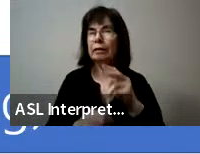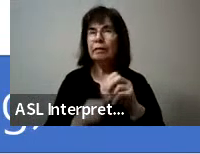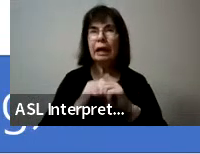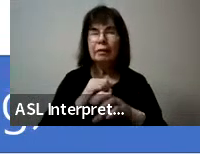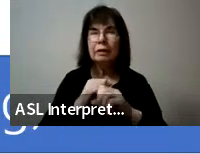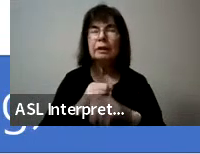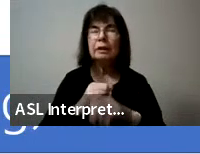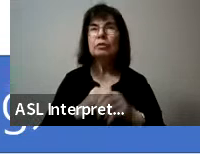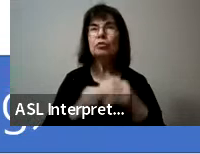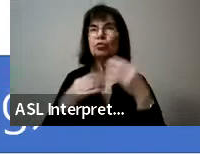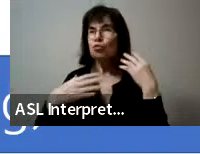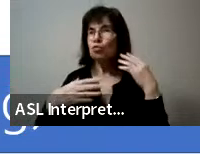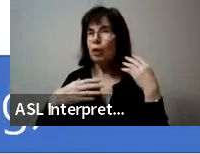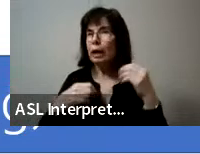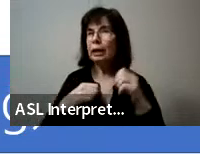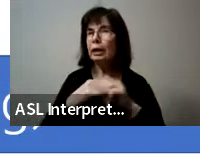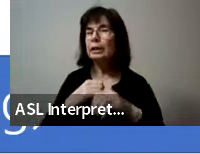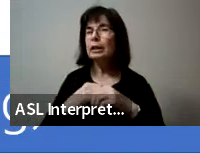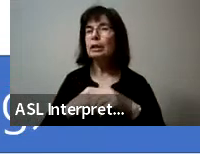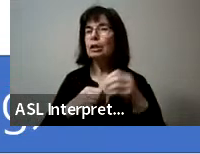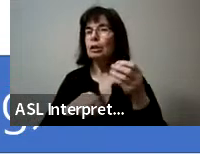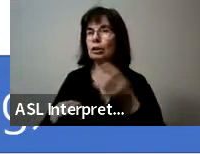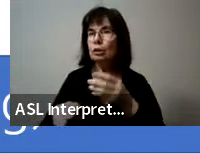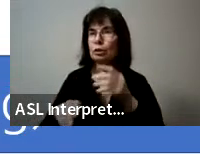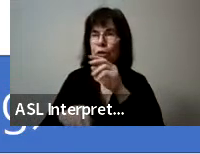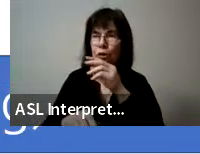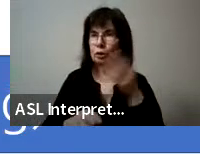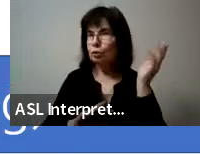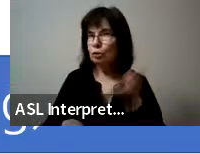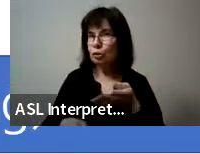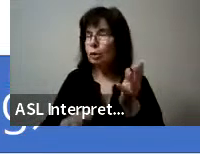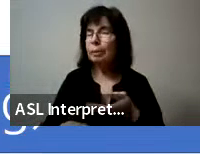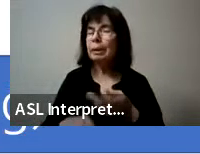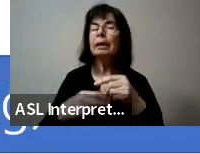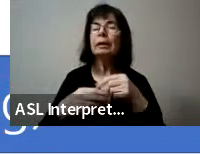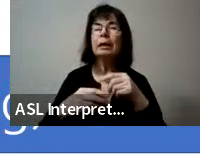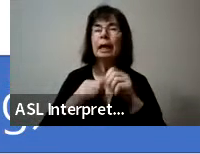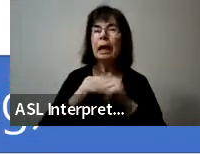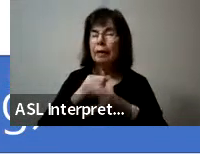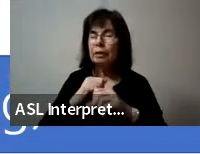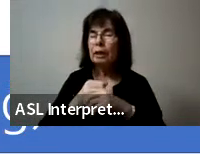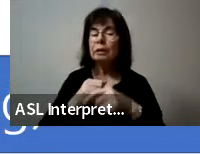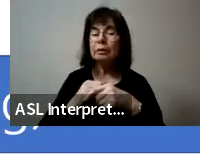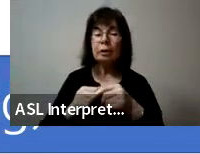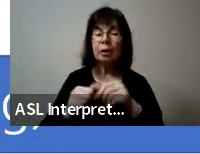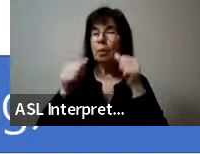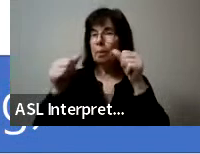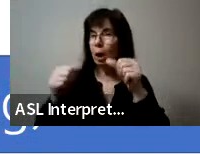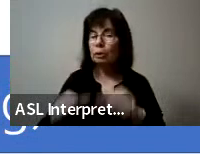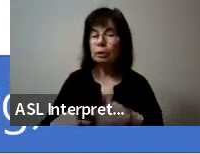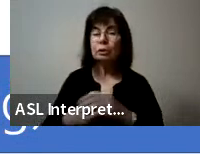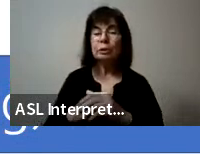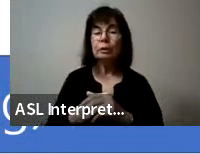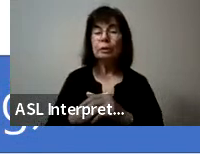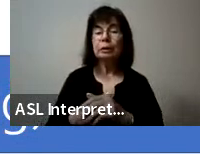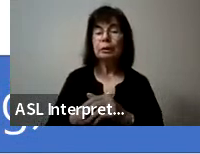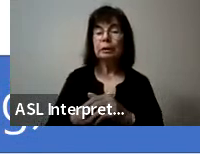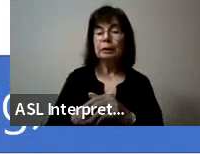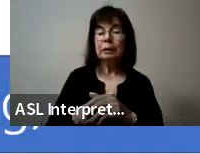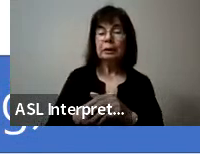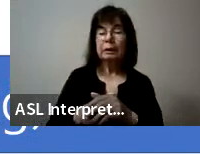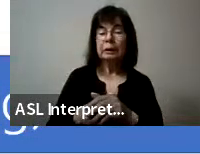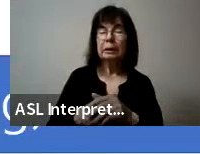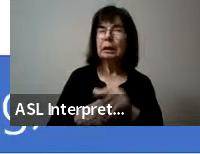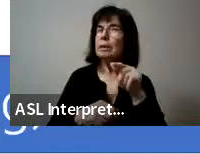radio ads, streaming ads, print ads, transit shelter posters, and billboards. So that ran for the first